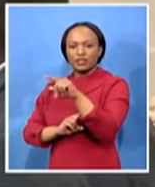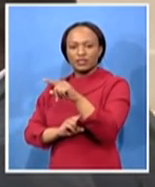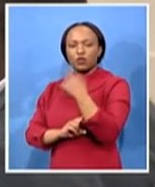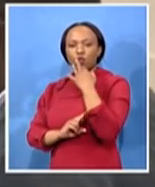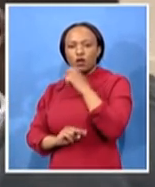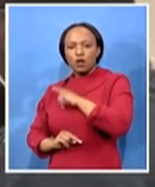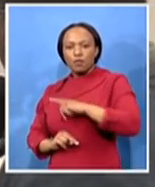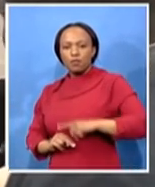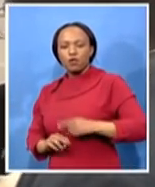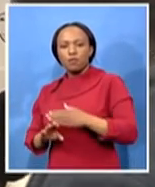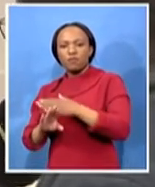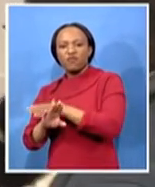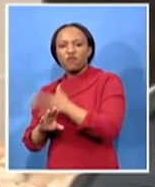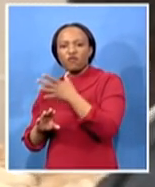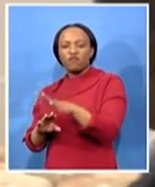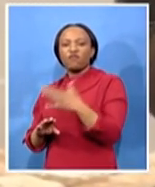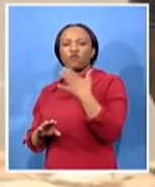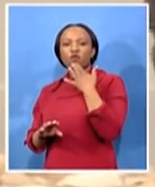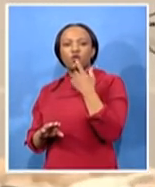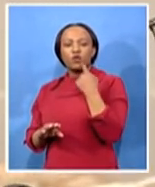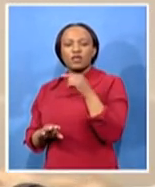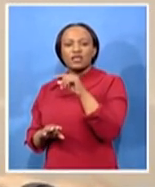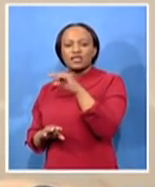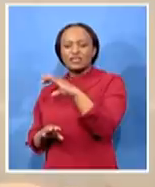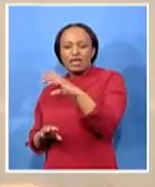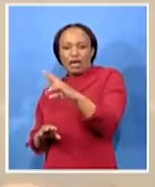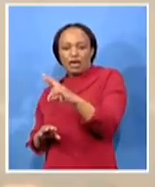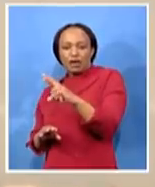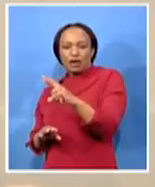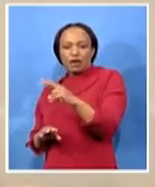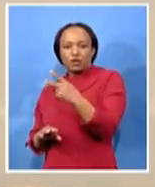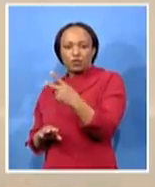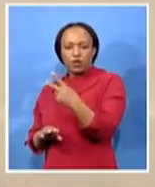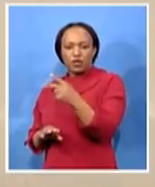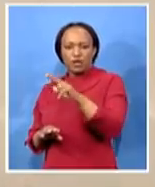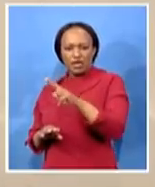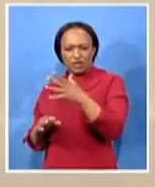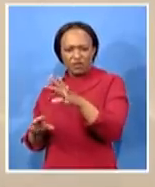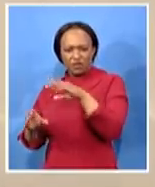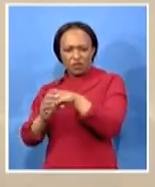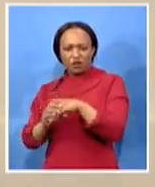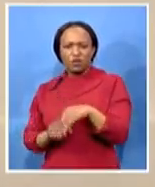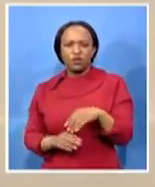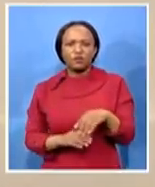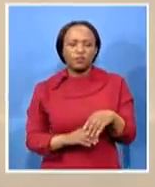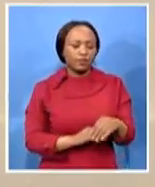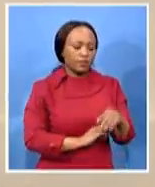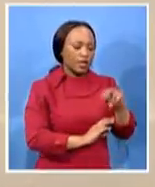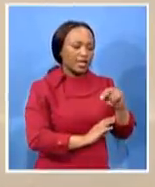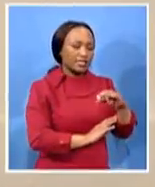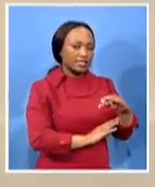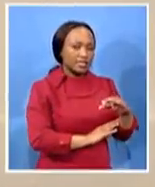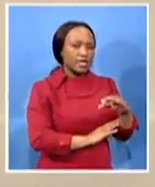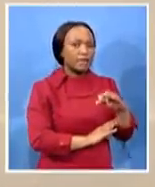CR17 donations. Should they all step aside? Well, the NEC is sitting now. It has to look into each and every case, its merit, and those